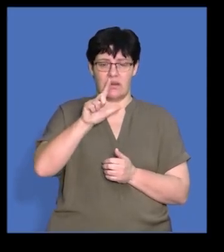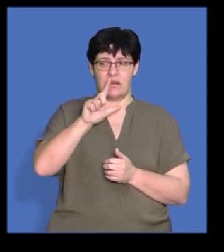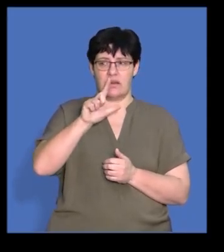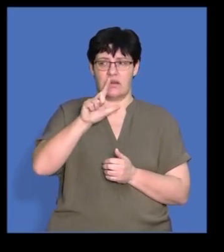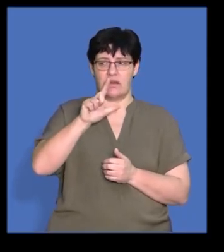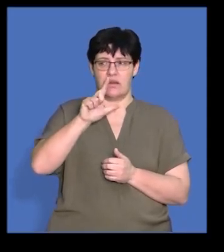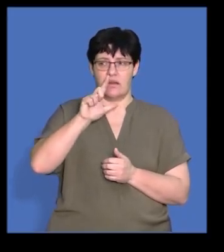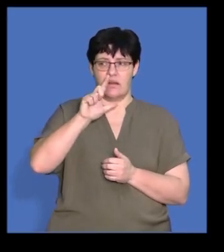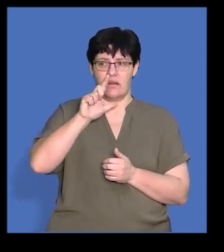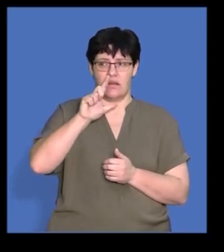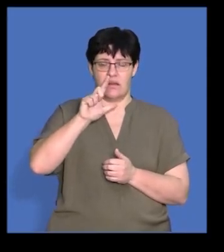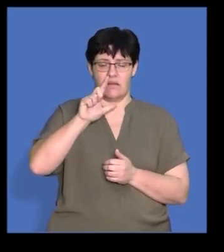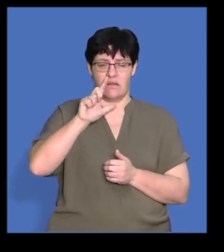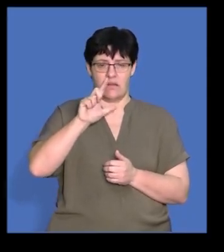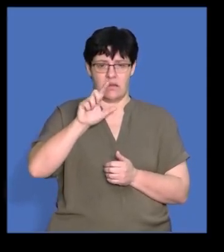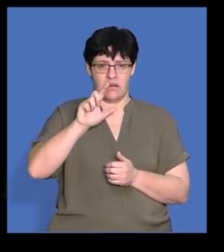107,5625%.